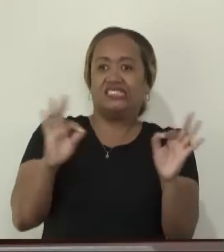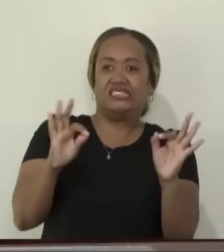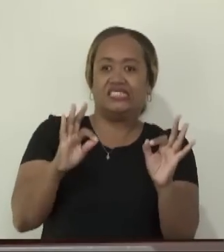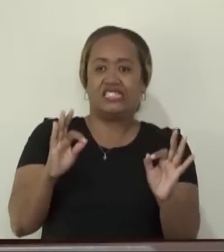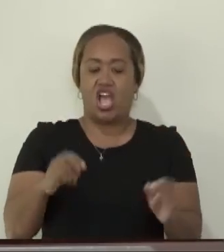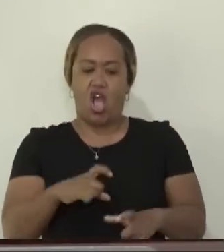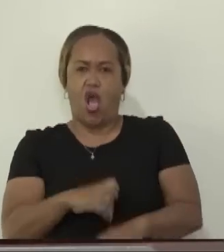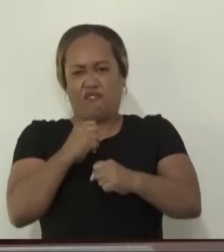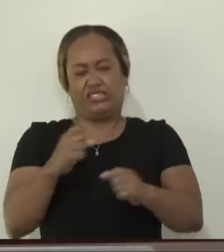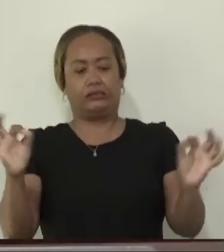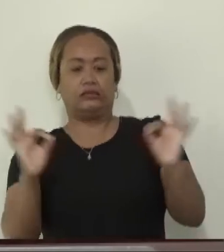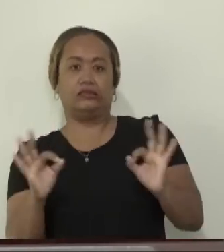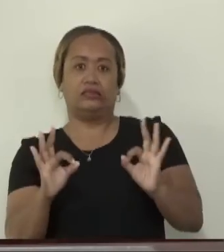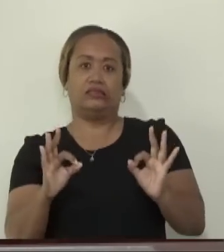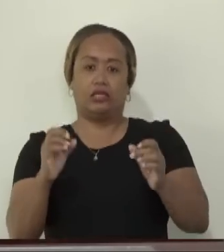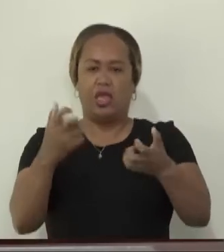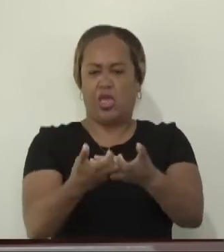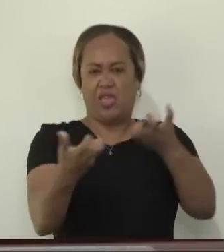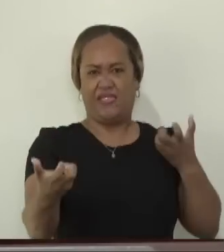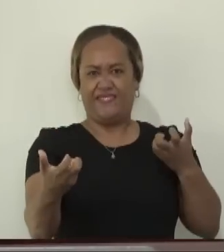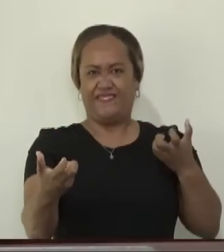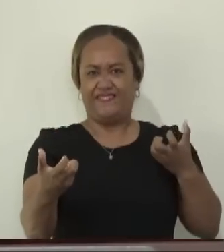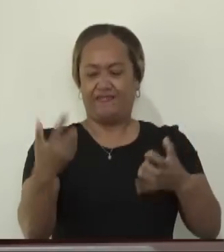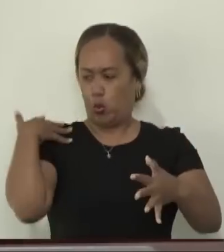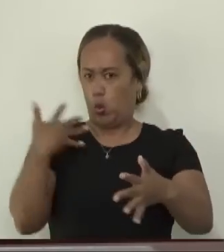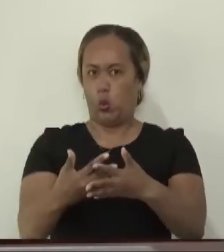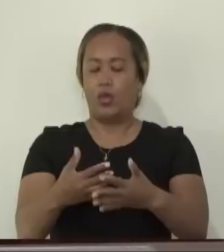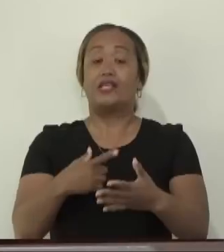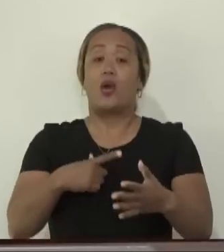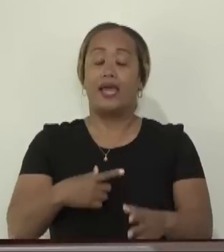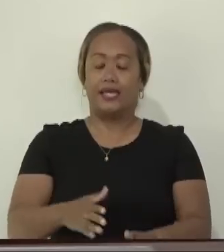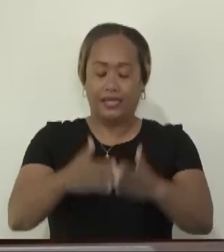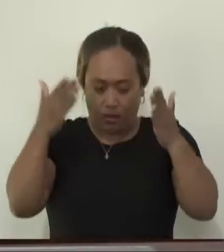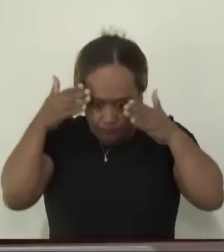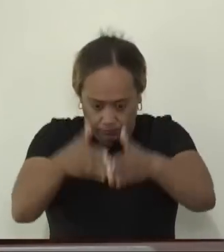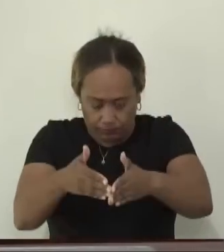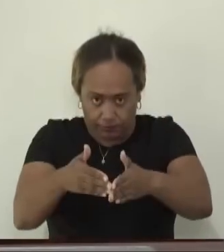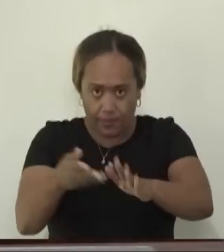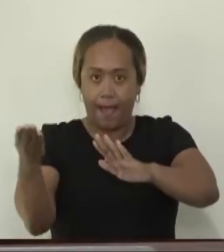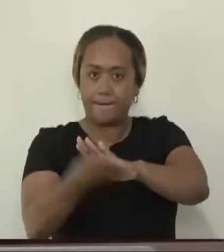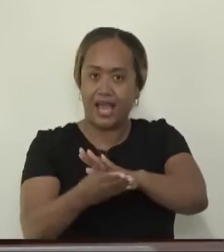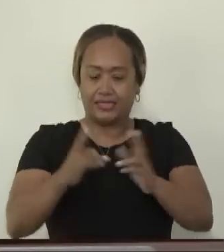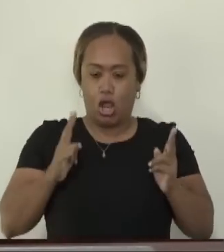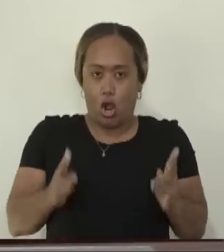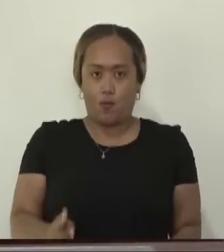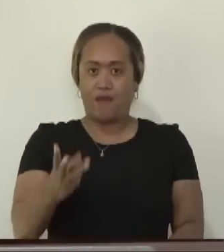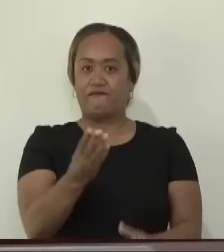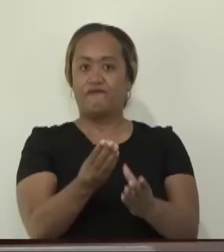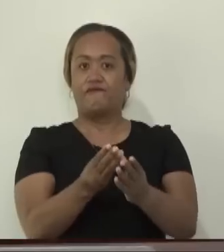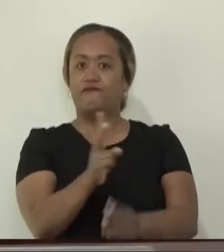confidence, and disunity. We must return to basic human values that our